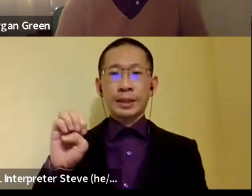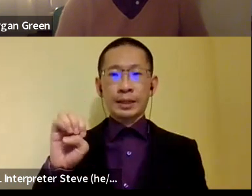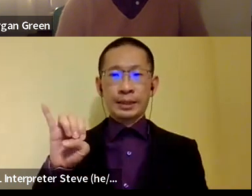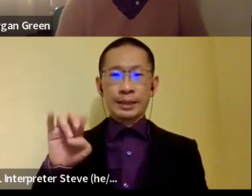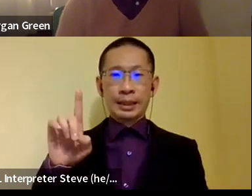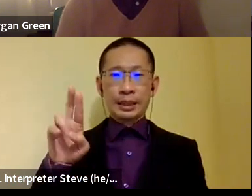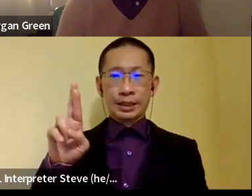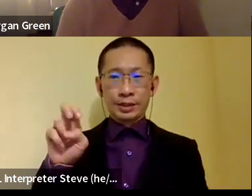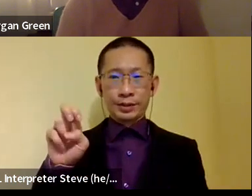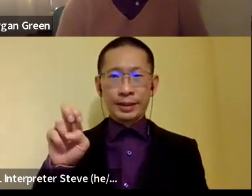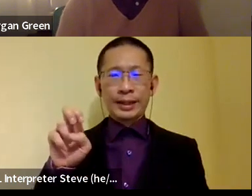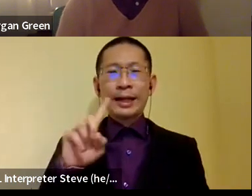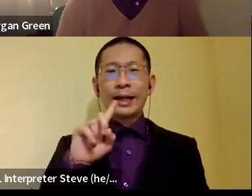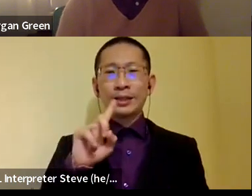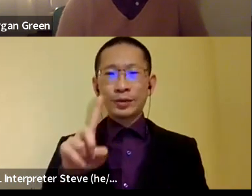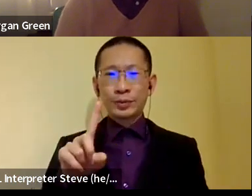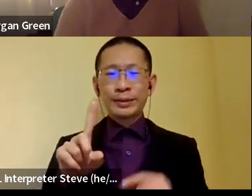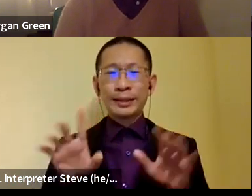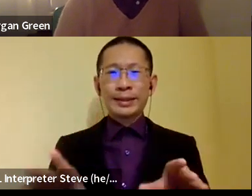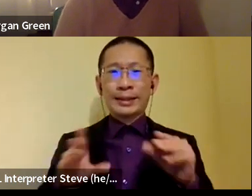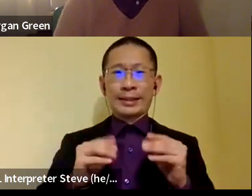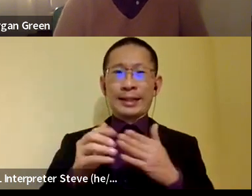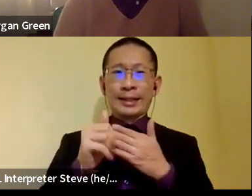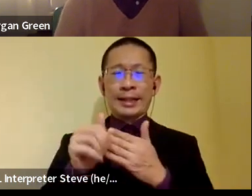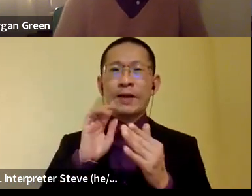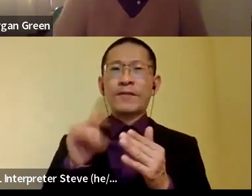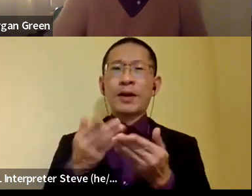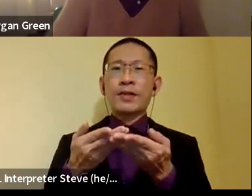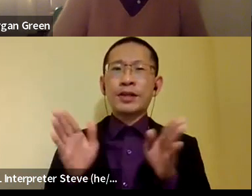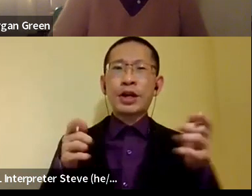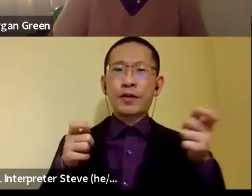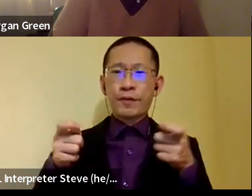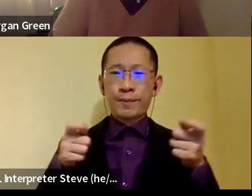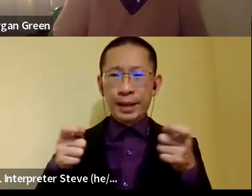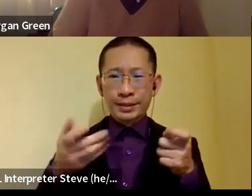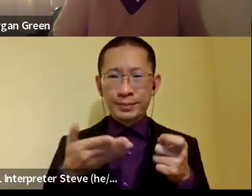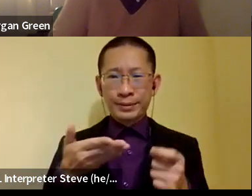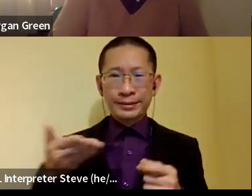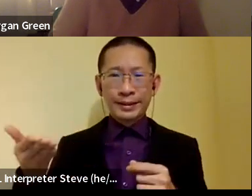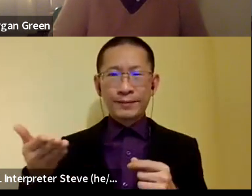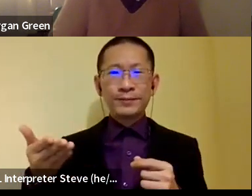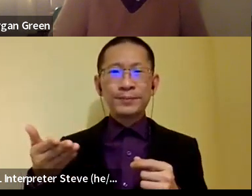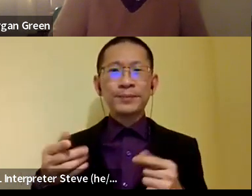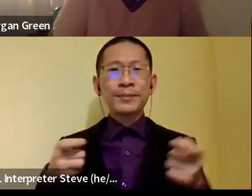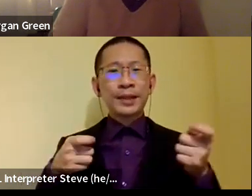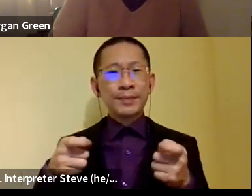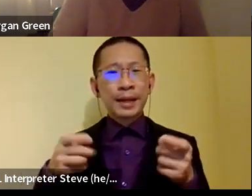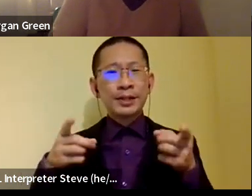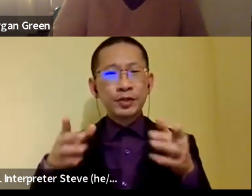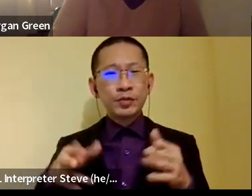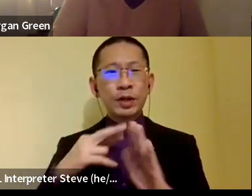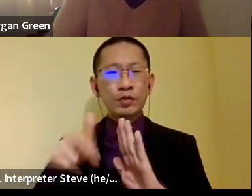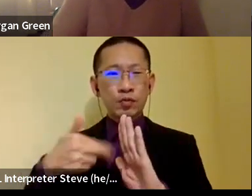sort of taken the lead on a lot of the sort of general management stuff and sort of managing director